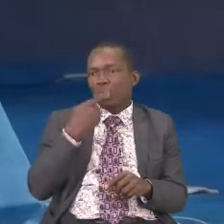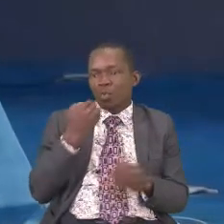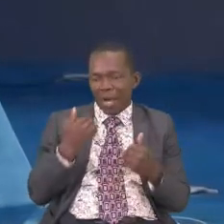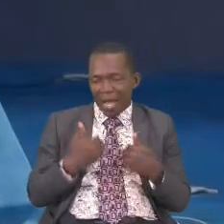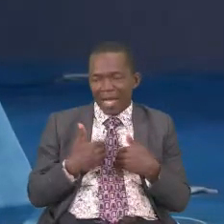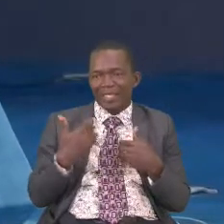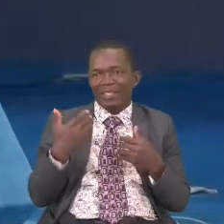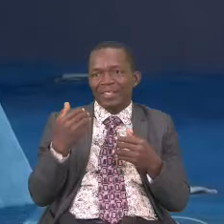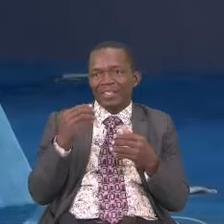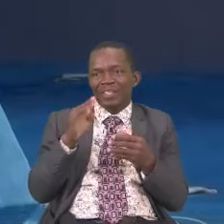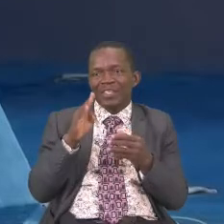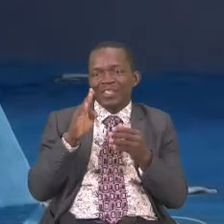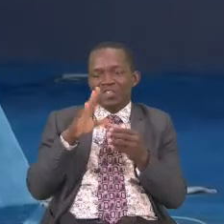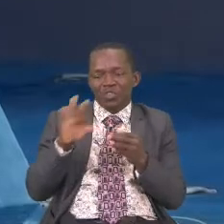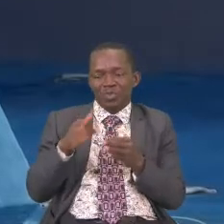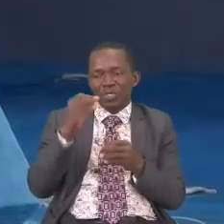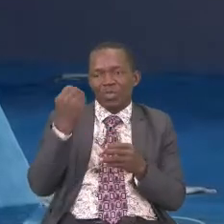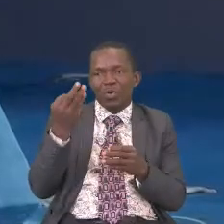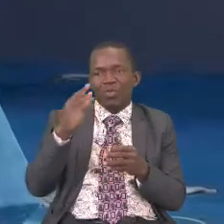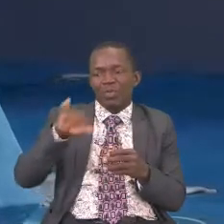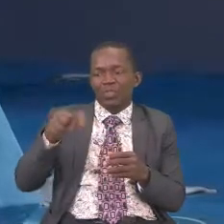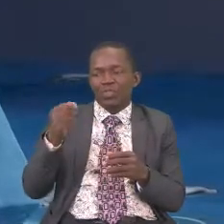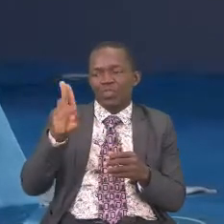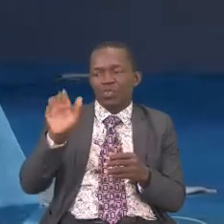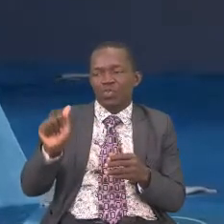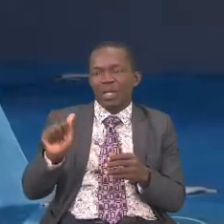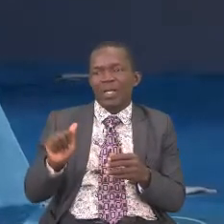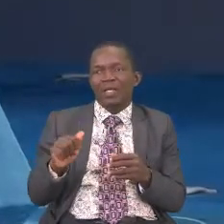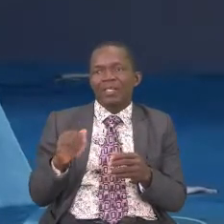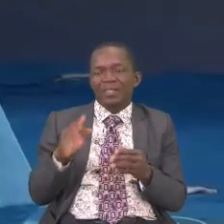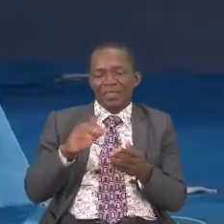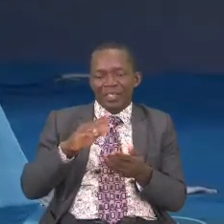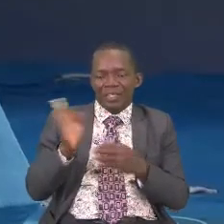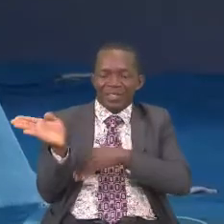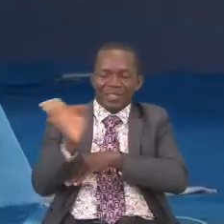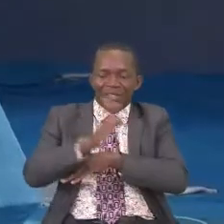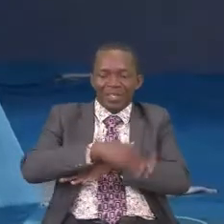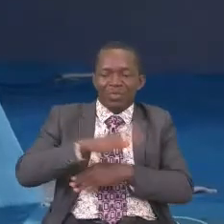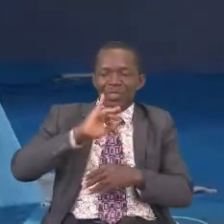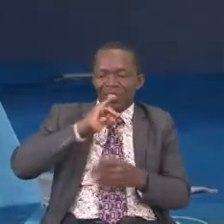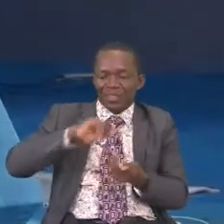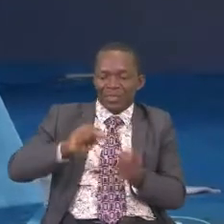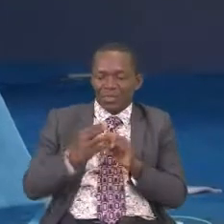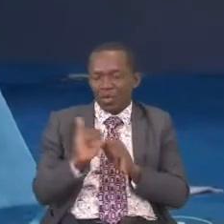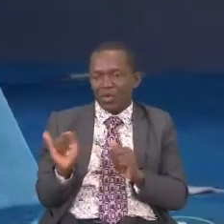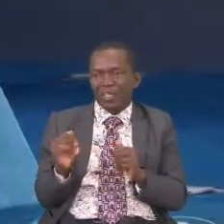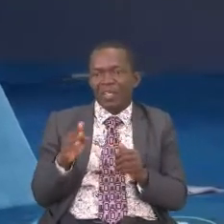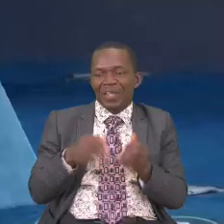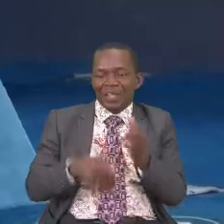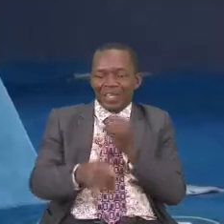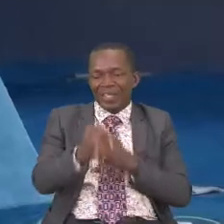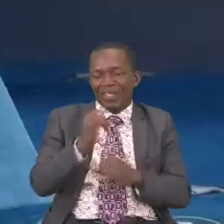of Joshua and the spirit of Caleb, the table is turning. Instead of fearing